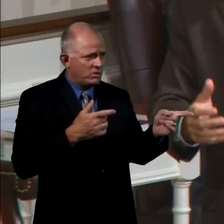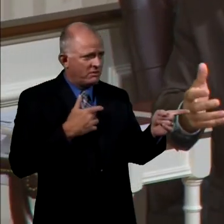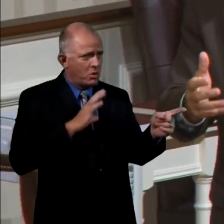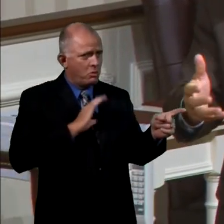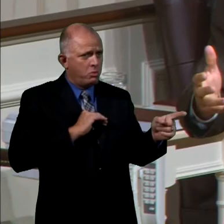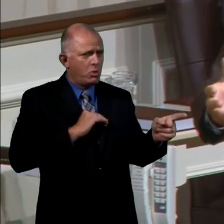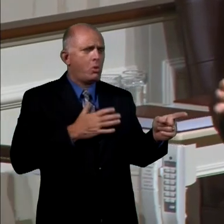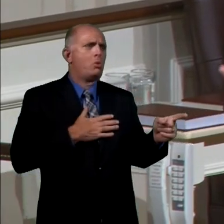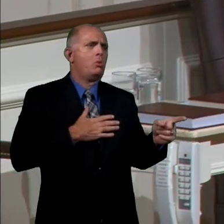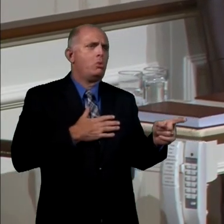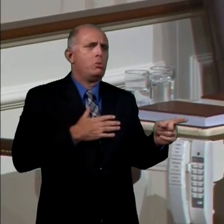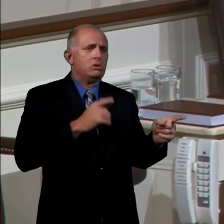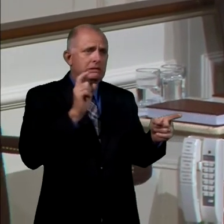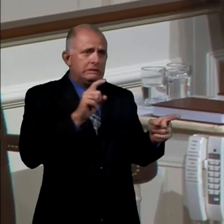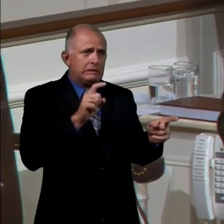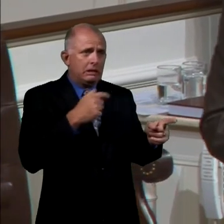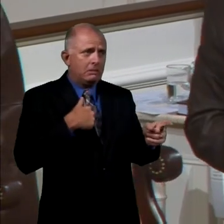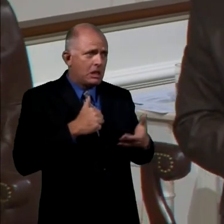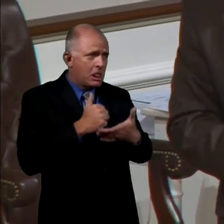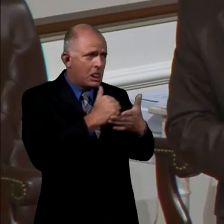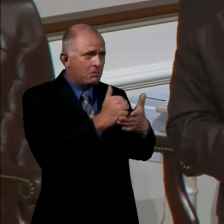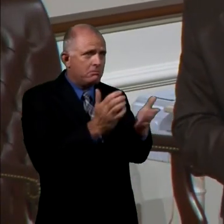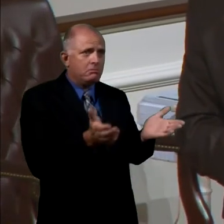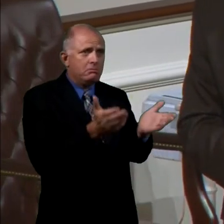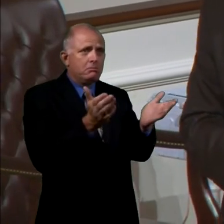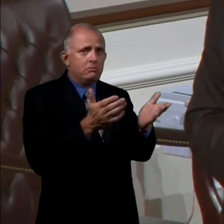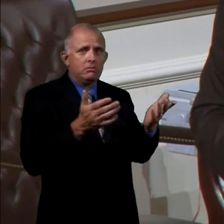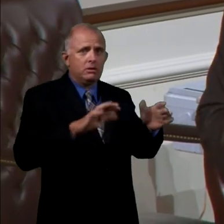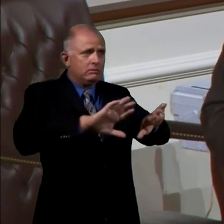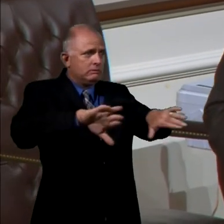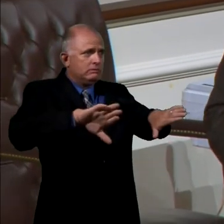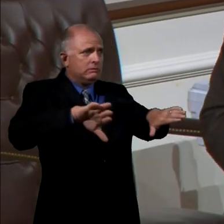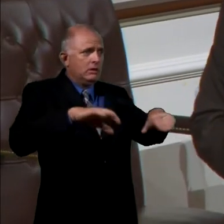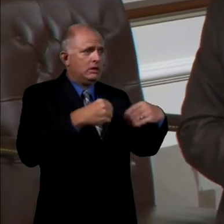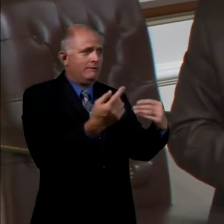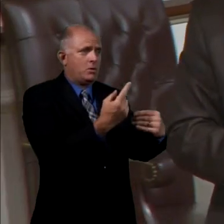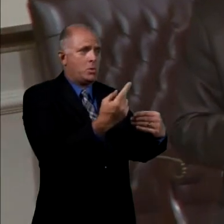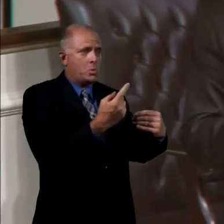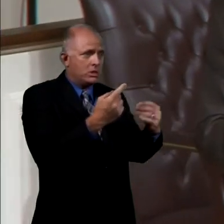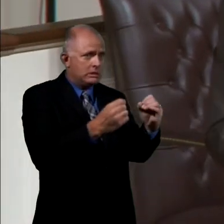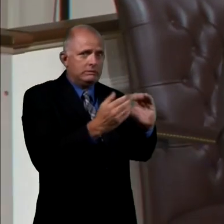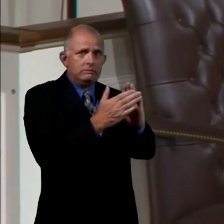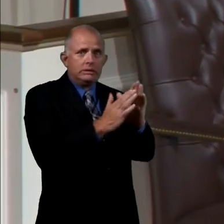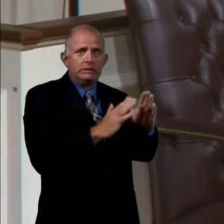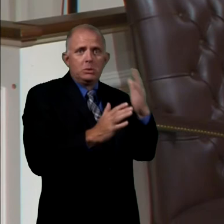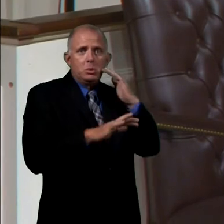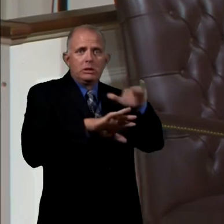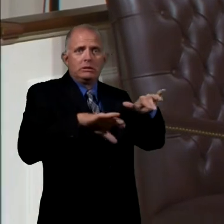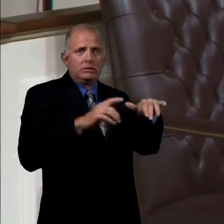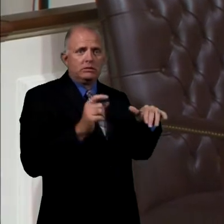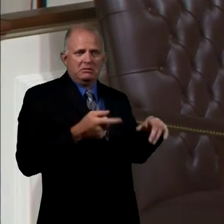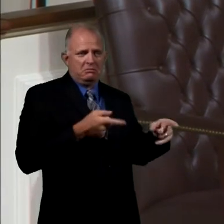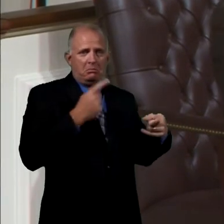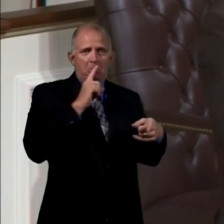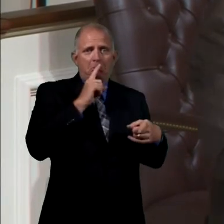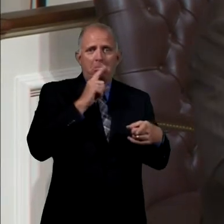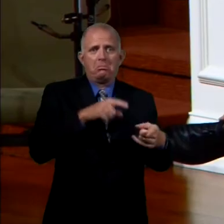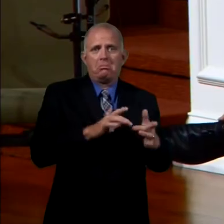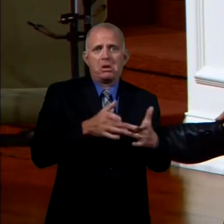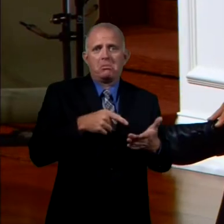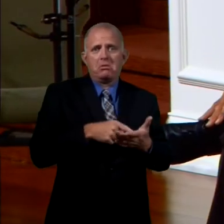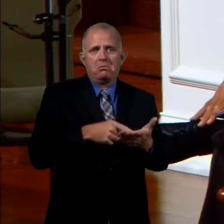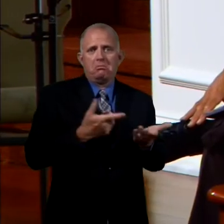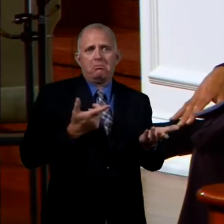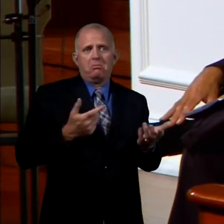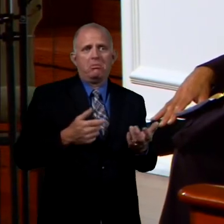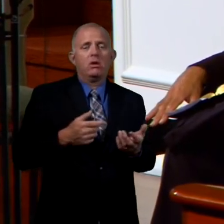Jesus, do you need me to just keep people away from you for a little while today? I don't read that. You know what I read? Hey, Jesus, one more thing. Hey,